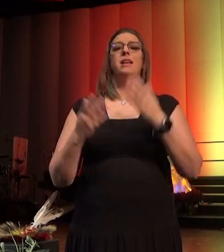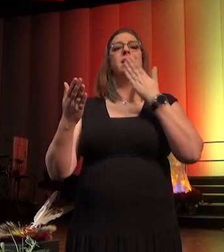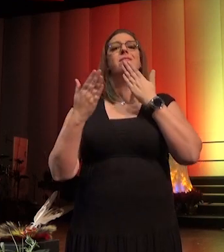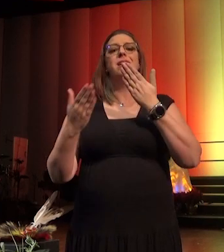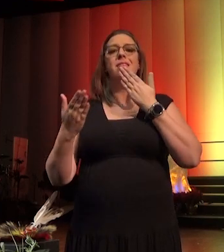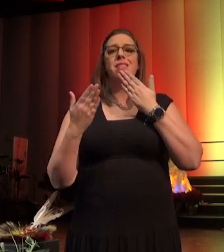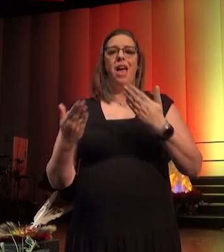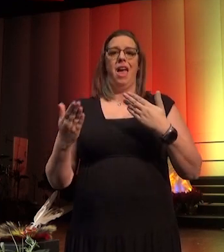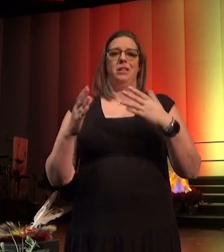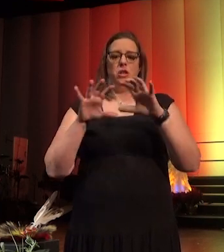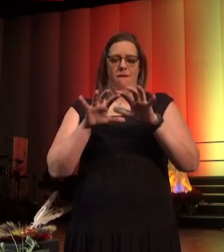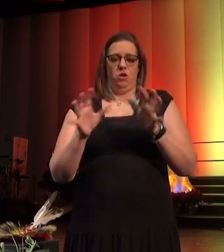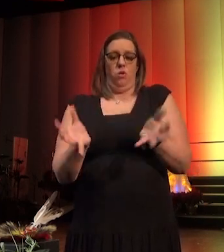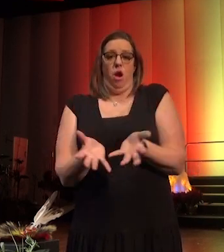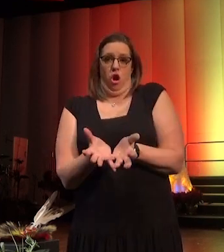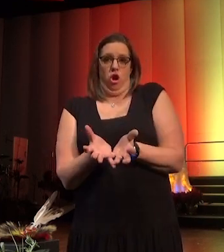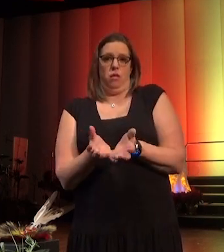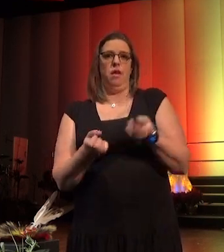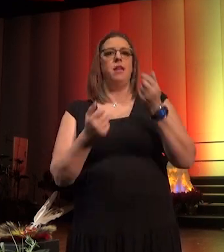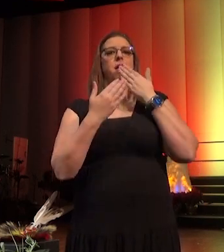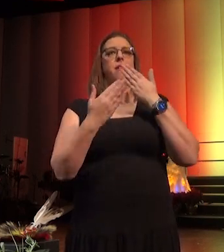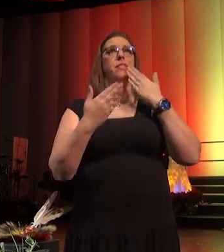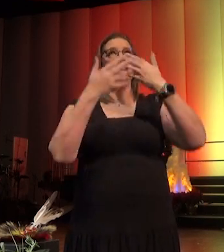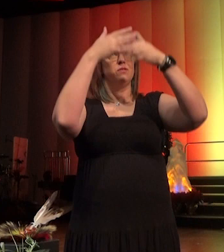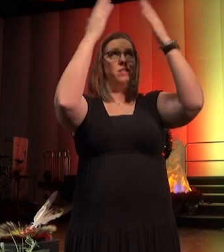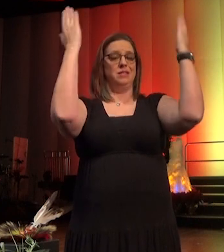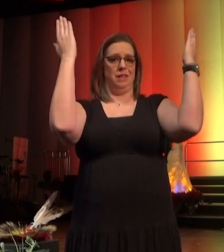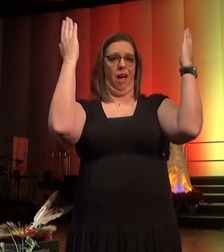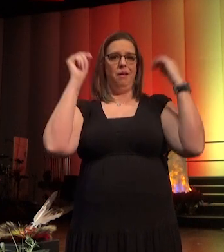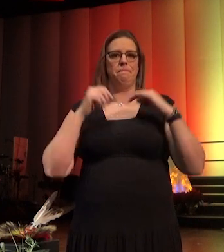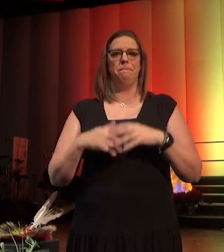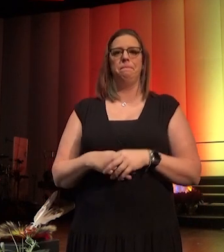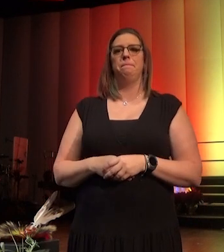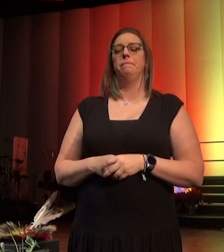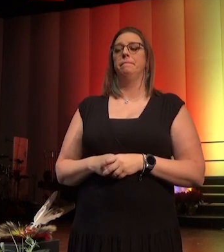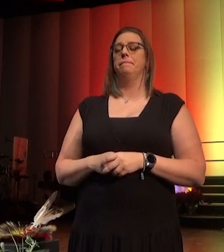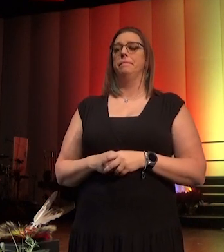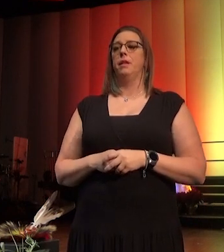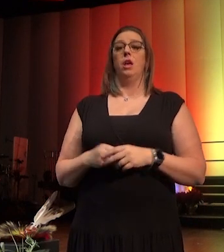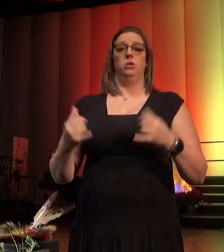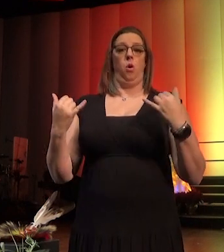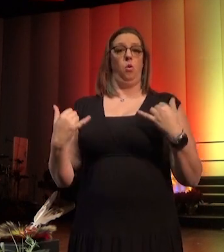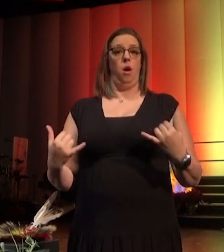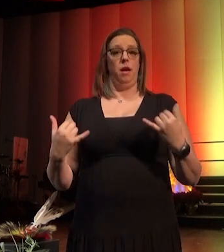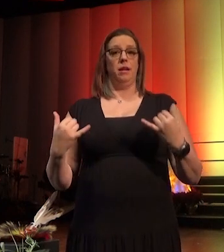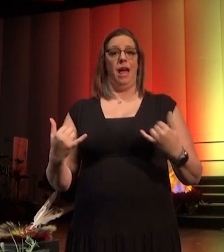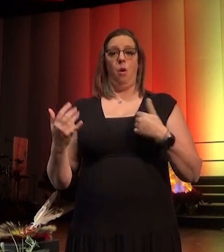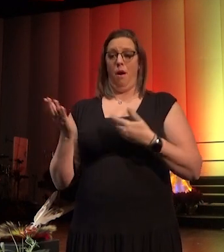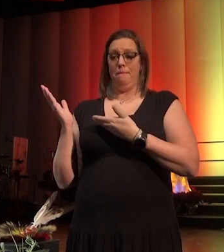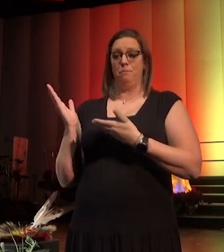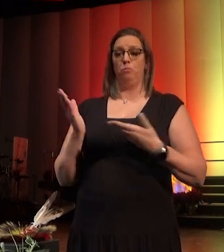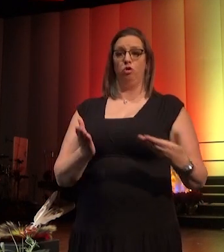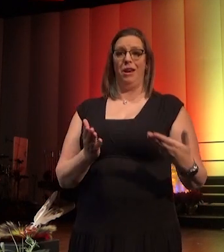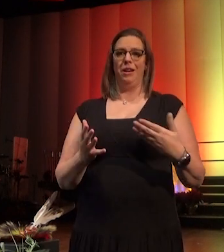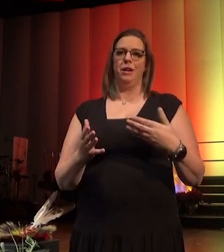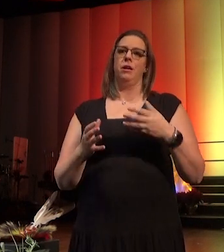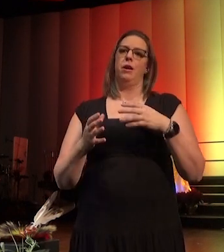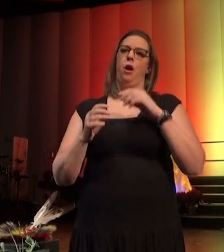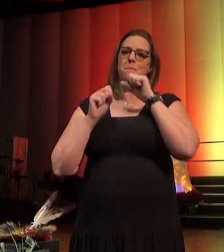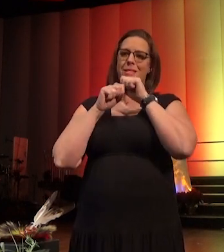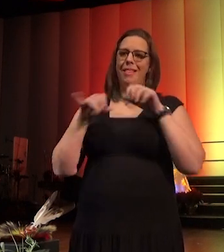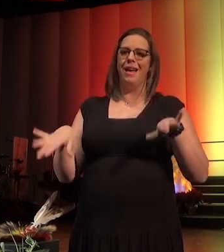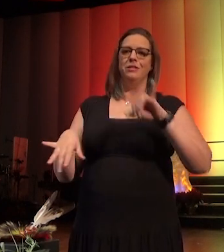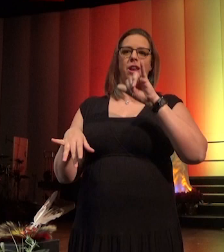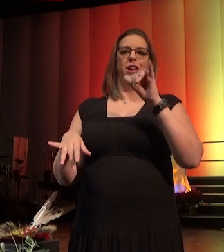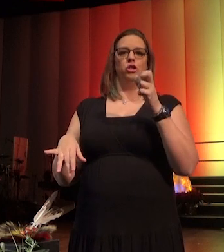rootedness of earth, giving thanks for the sky. And right now, I bring to you our blessed Jennifer